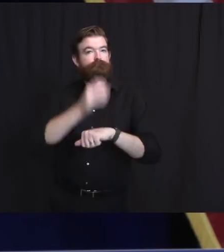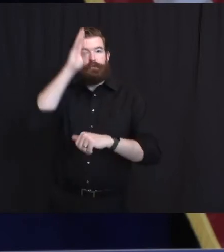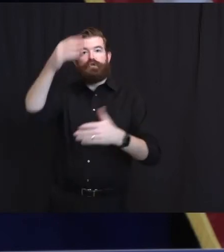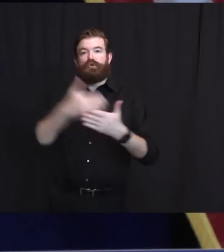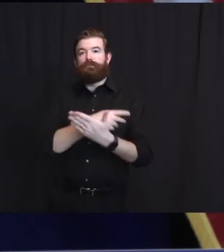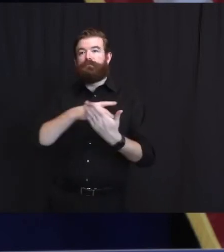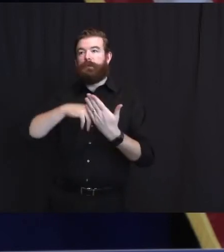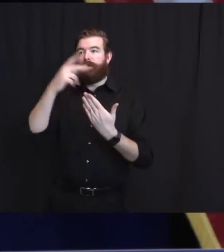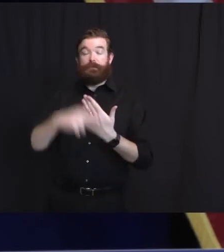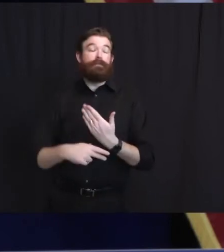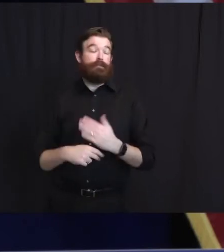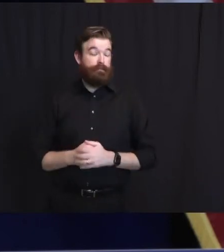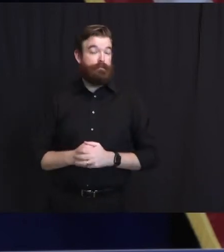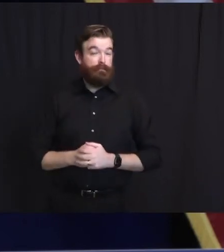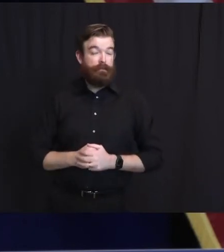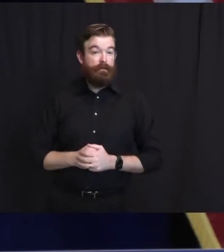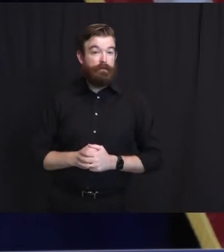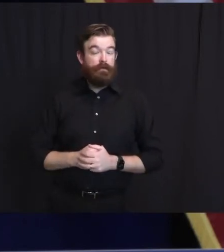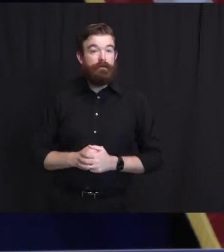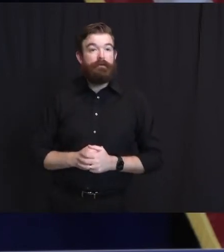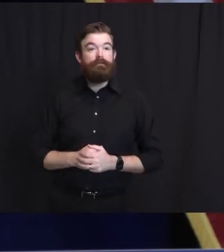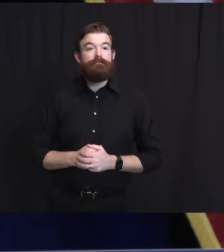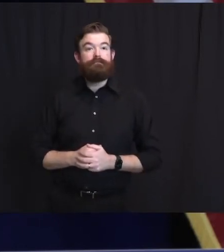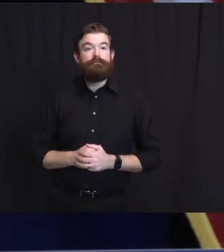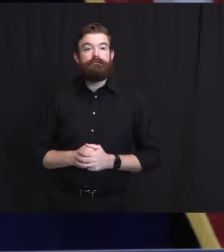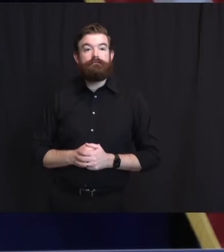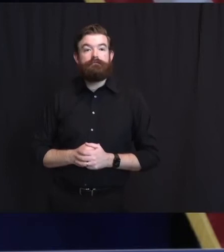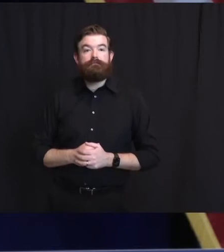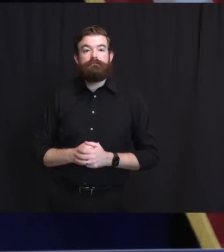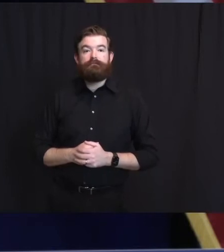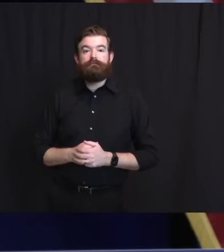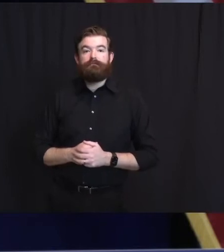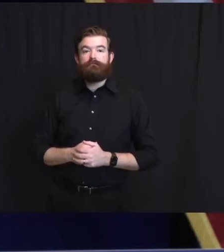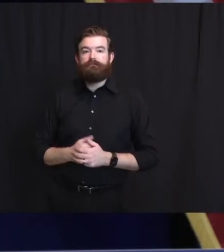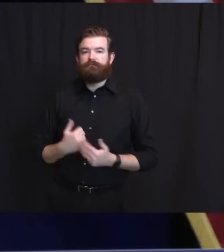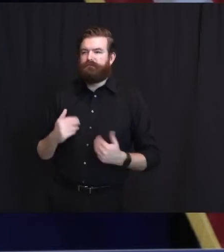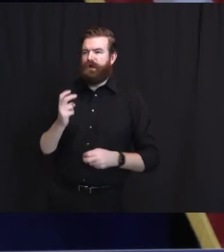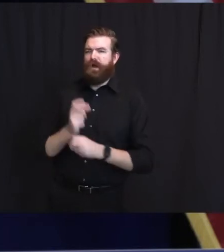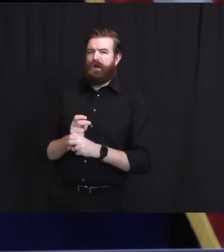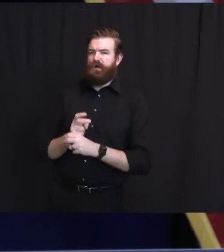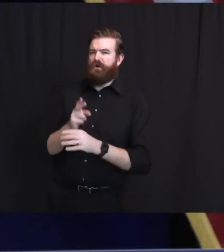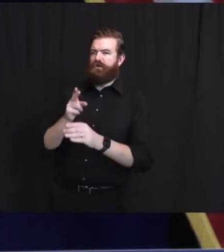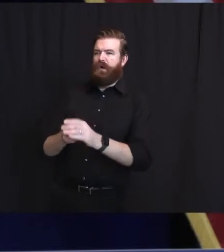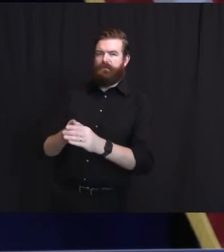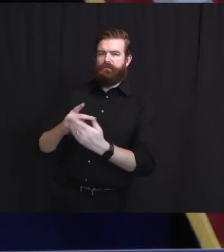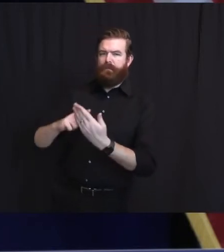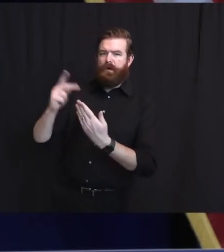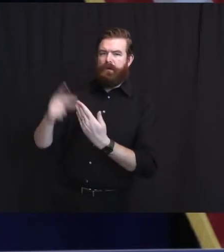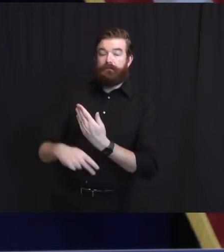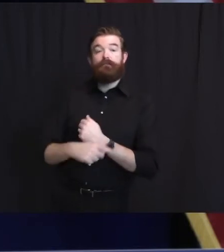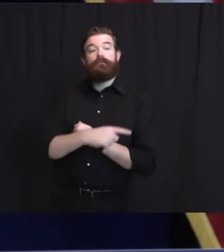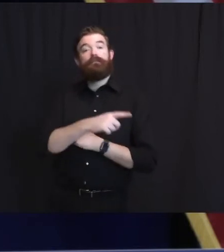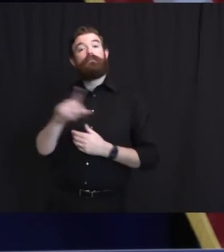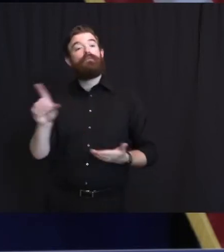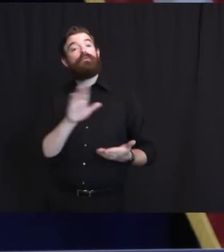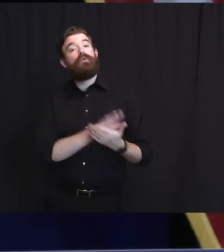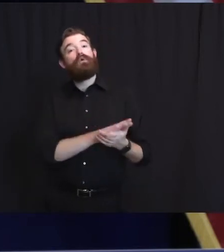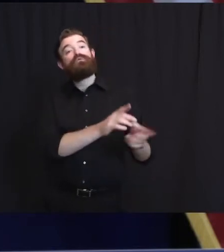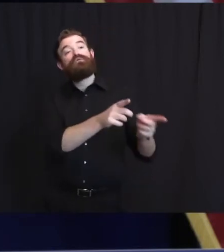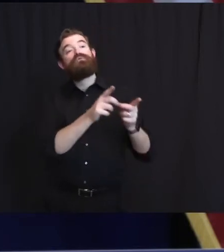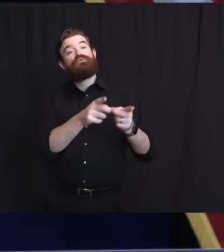preschool program is a difficult task under normal circumstances, and these school districts have had the foresight to